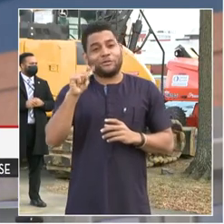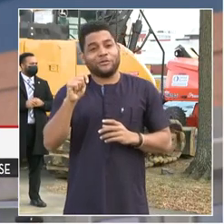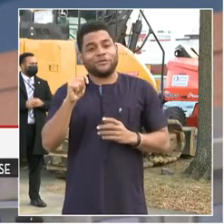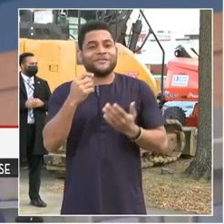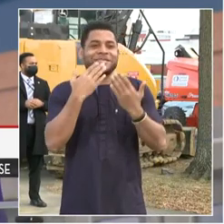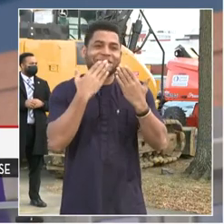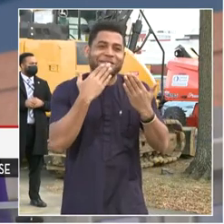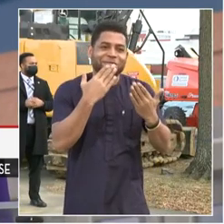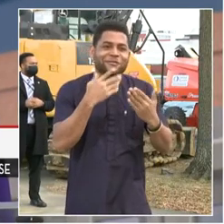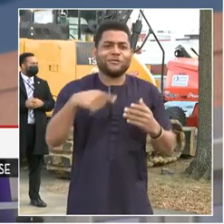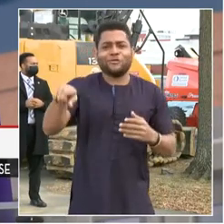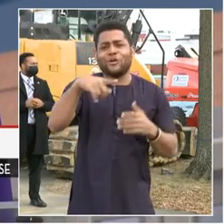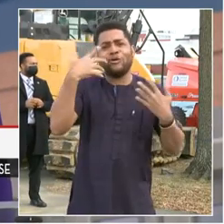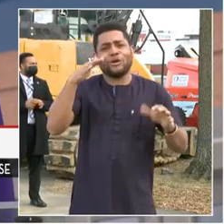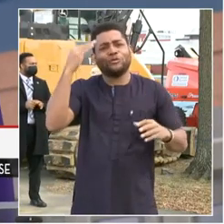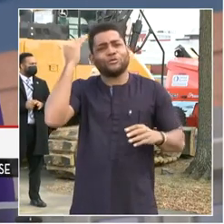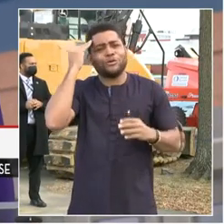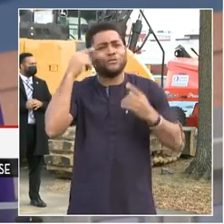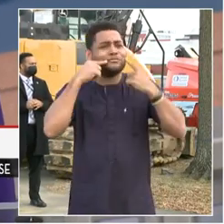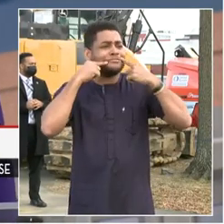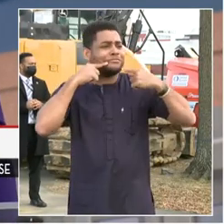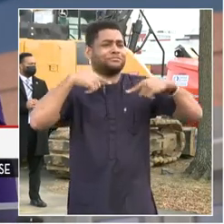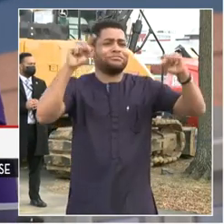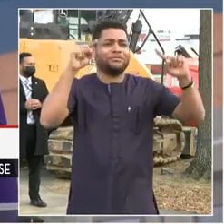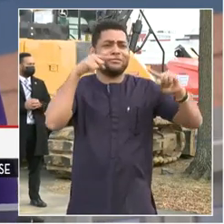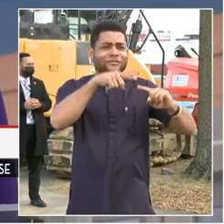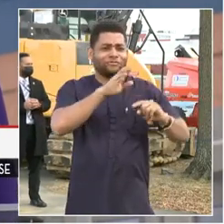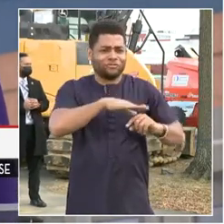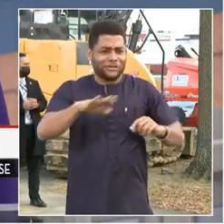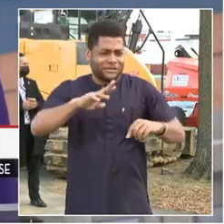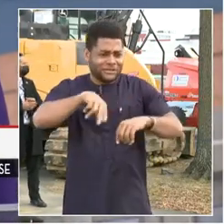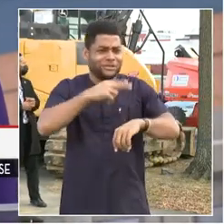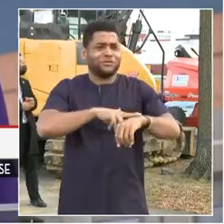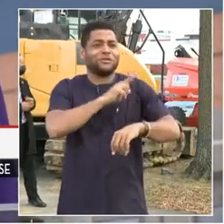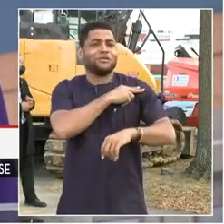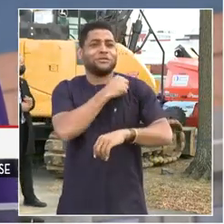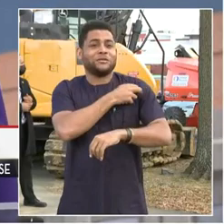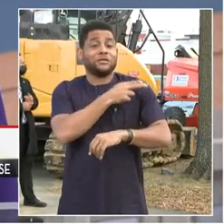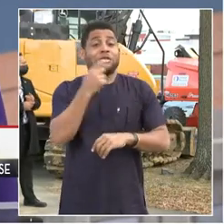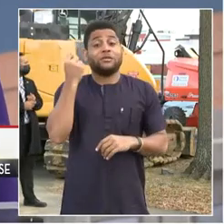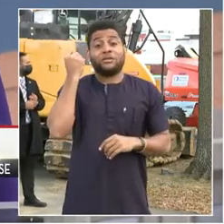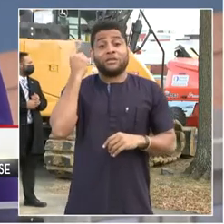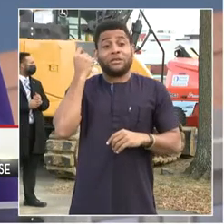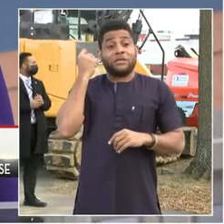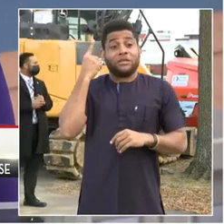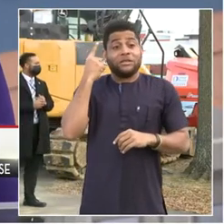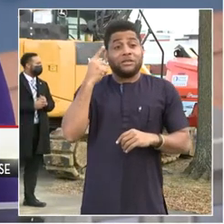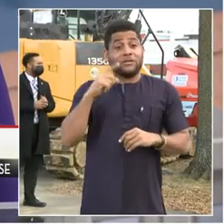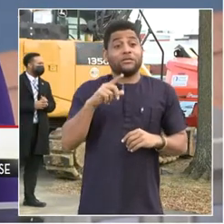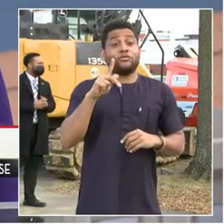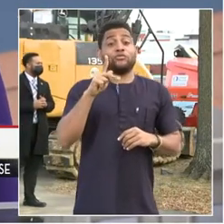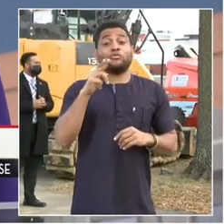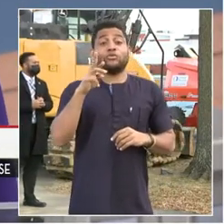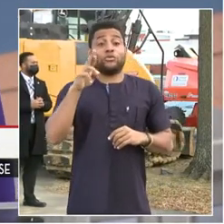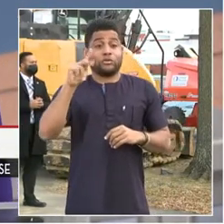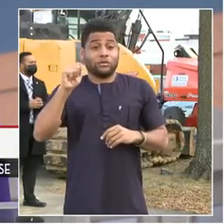Hospital. World renowned. I went to China with Kurt, and they knew him before he walked in the